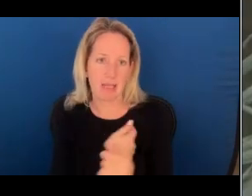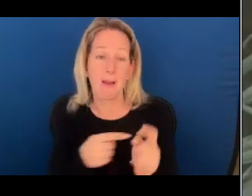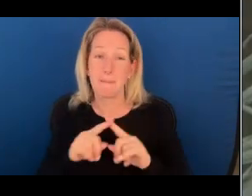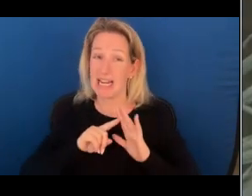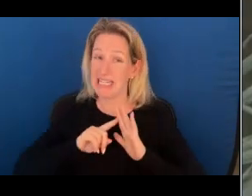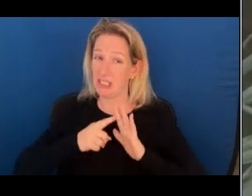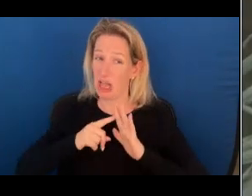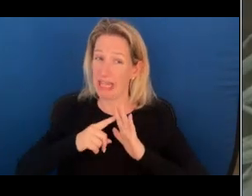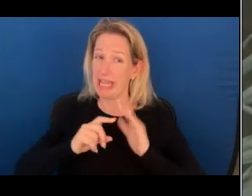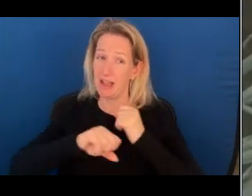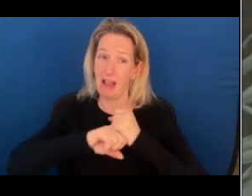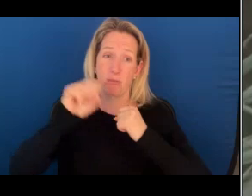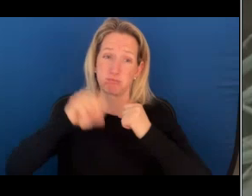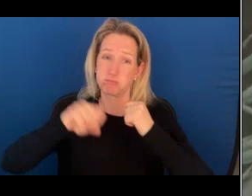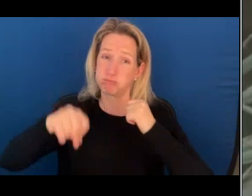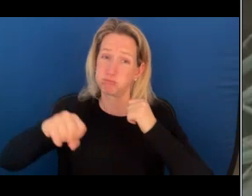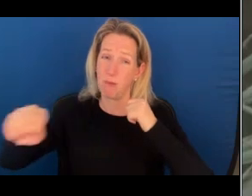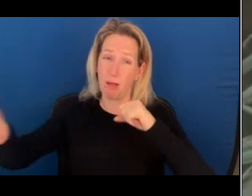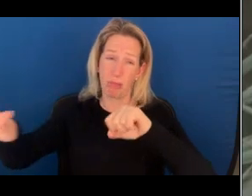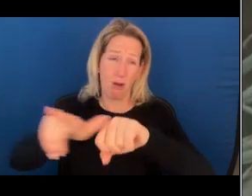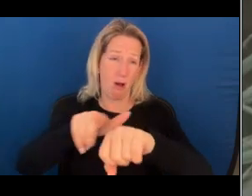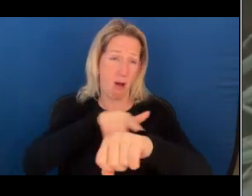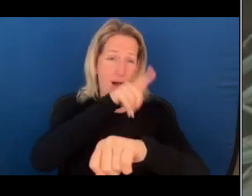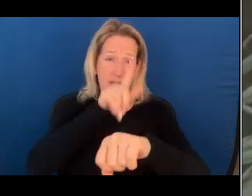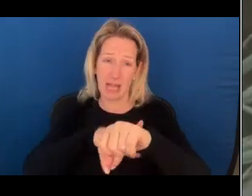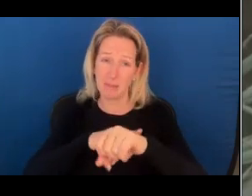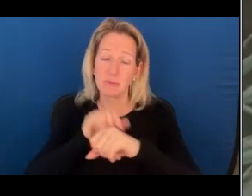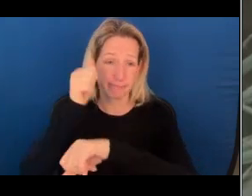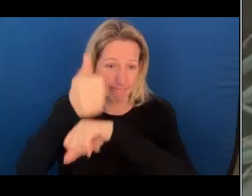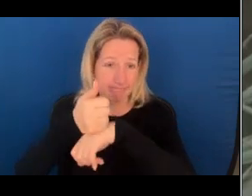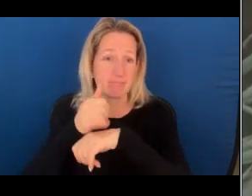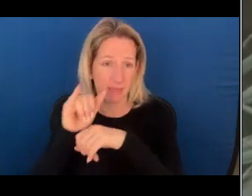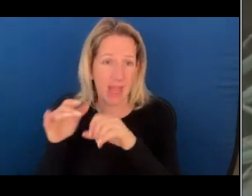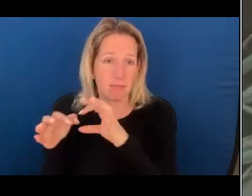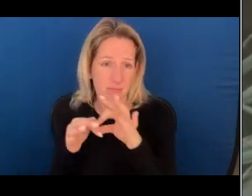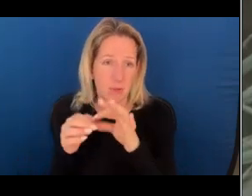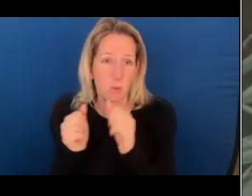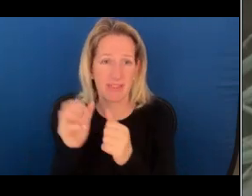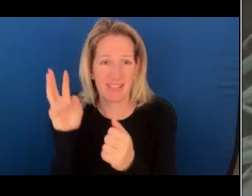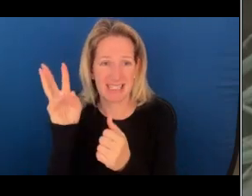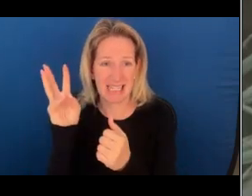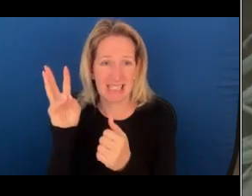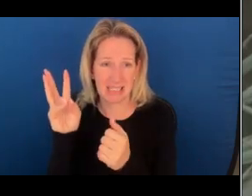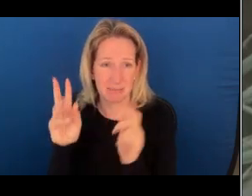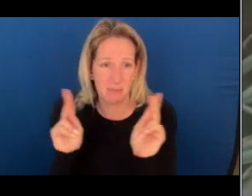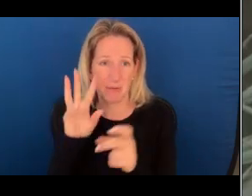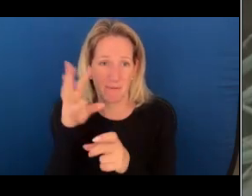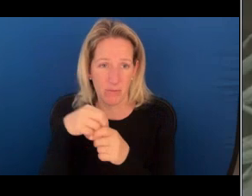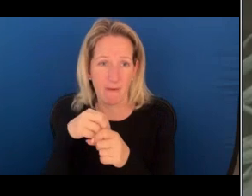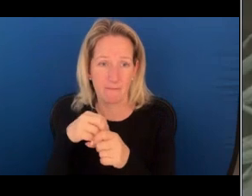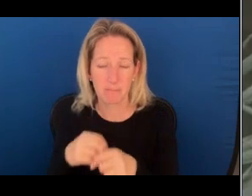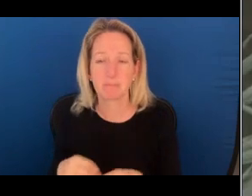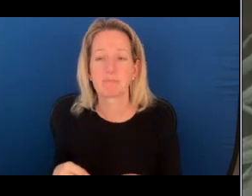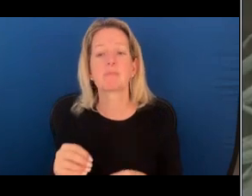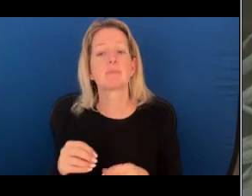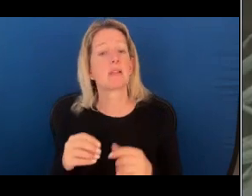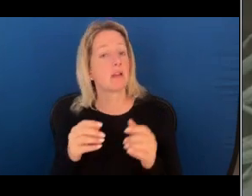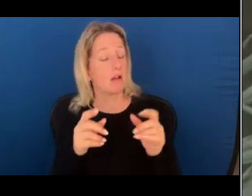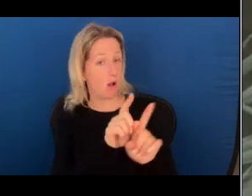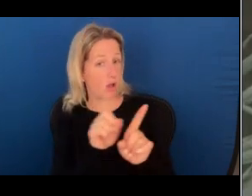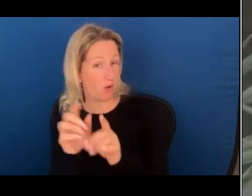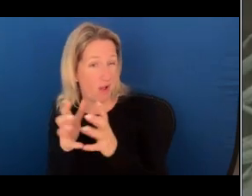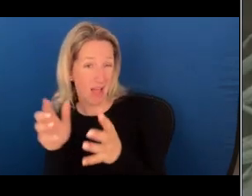it took a lot of time. And just to add something on to that, something we also learned, a lot of these groups are short-staffed, they